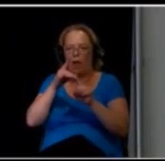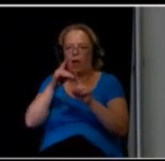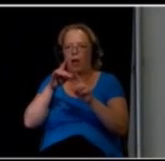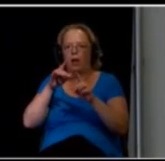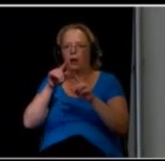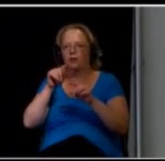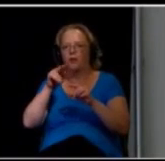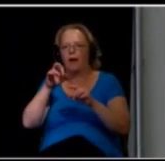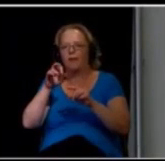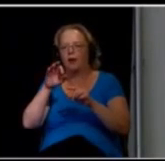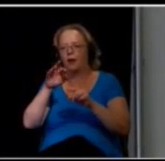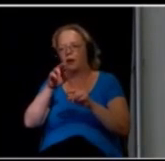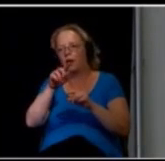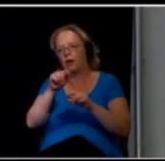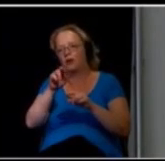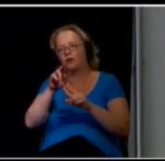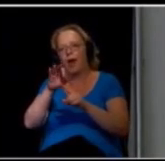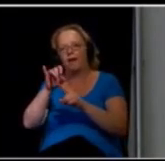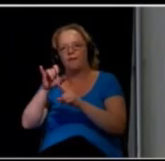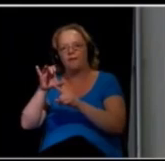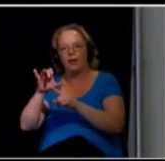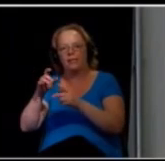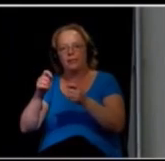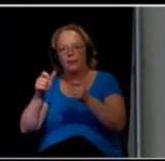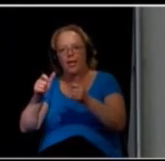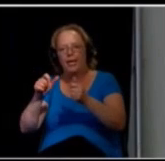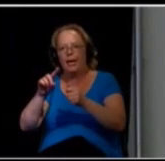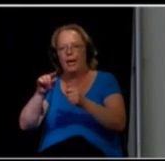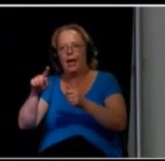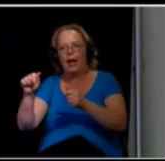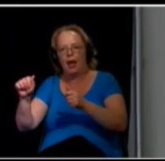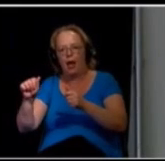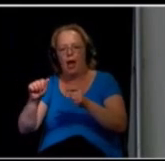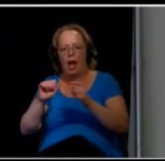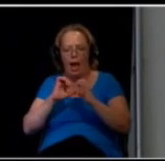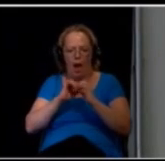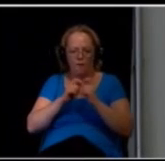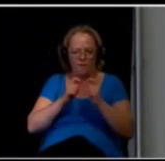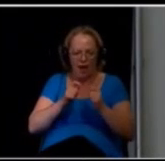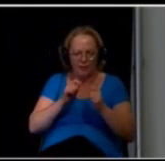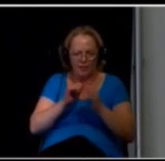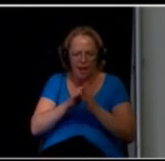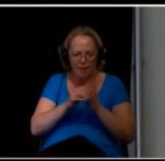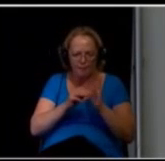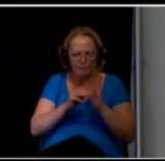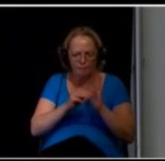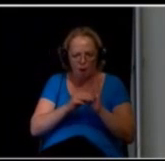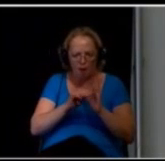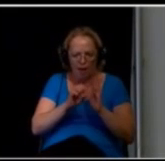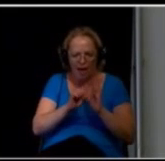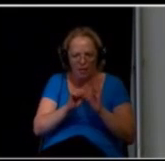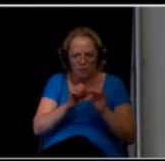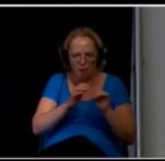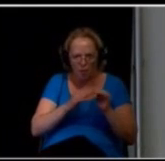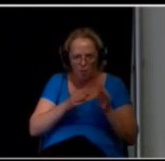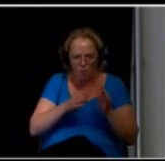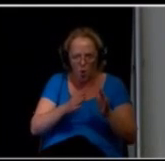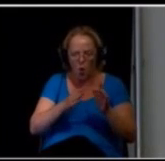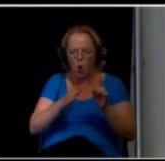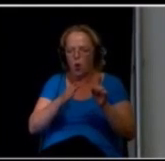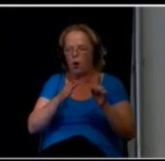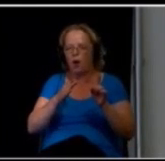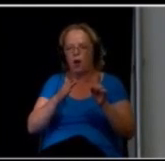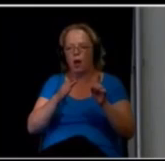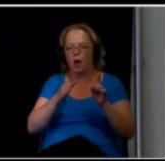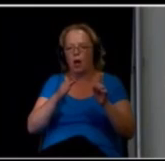better navigation over time. So we can say, okay, how fast our Model S is going on this road, and that gives us the ability